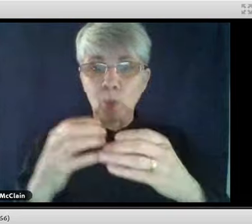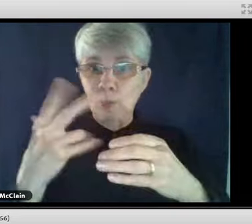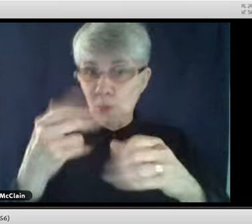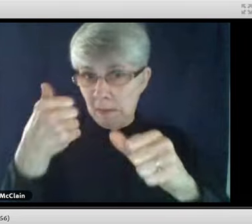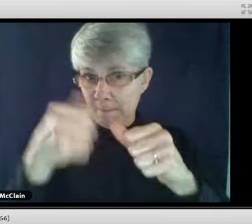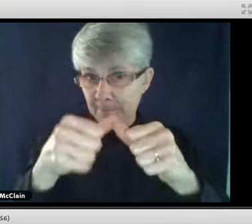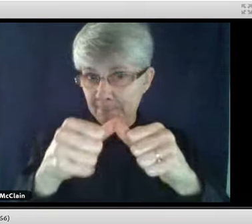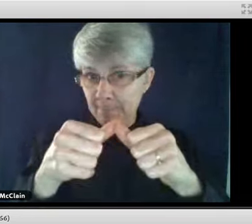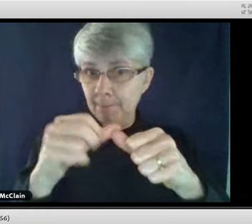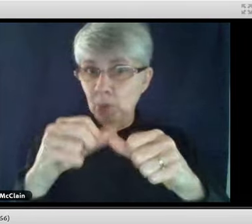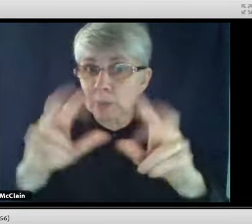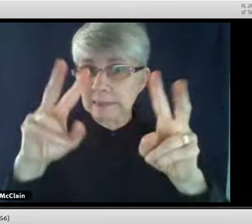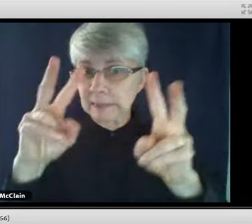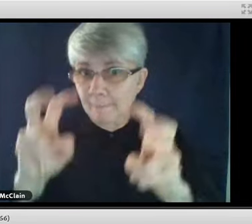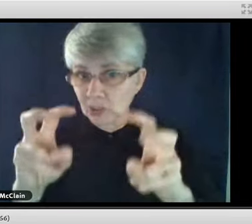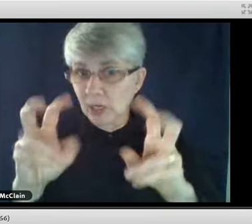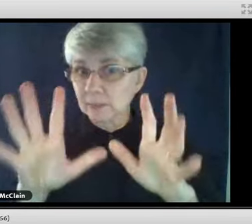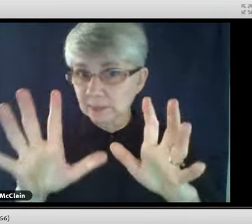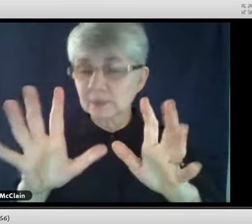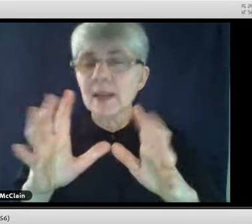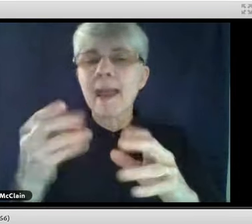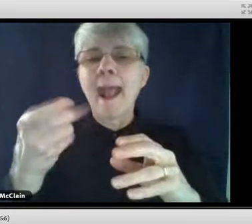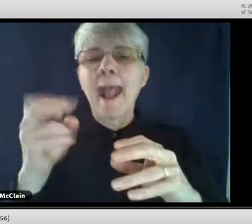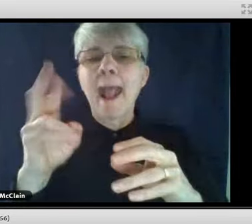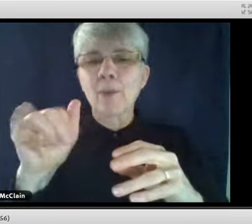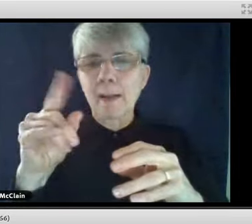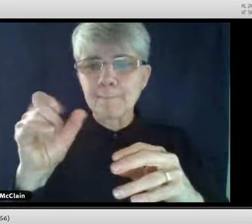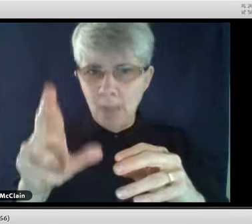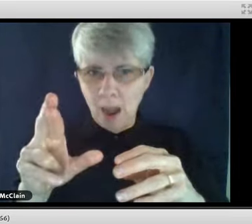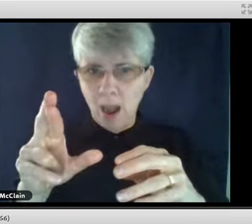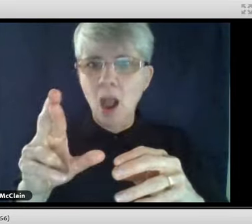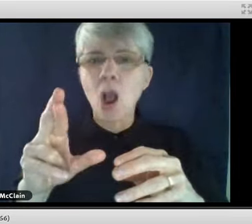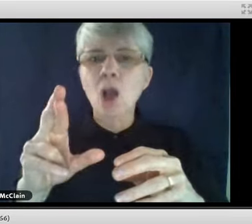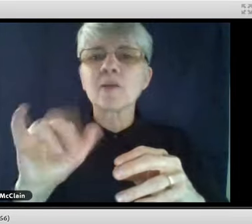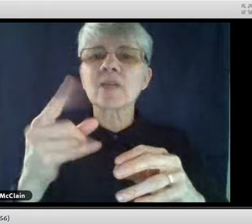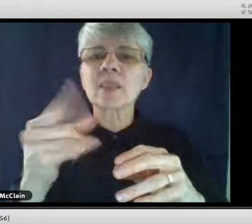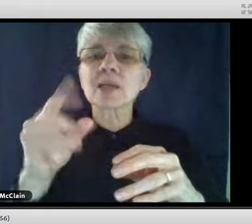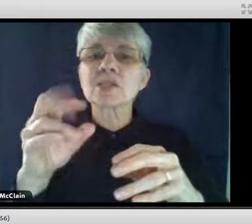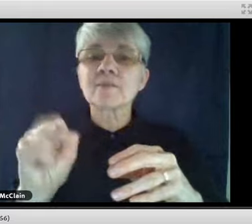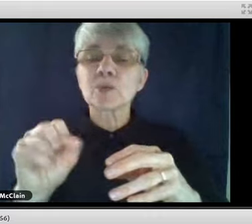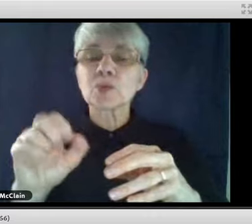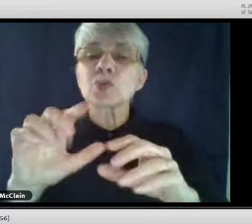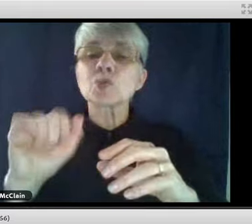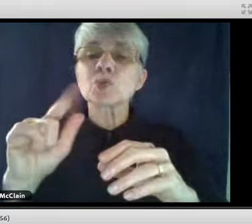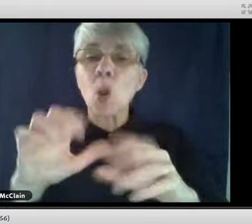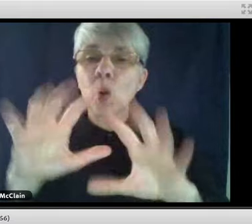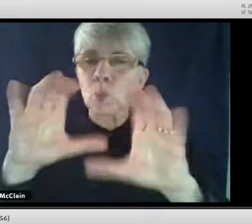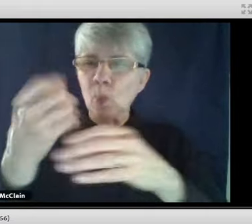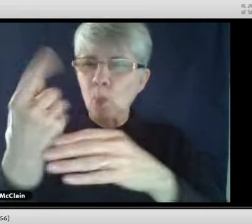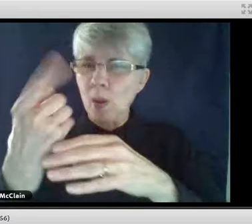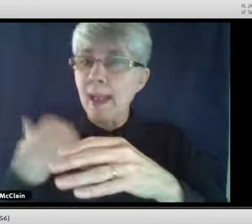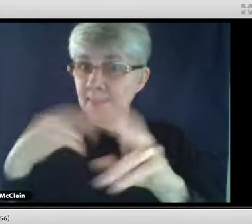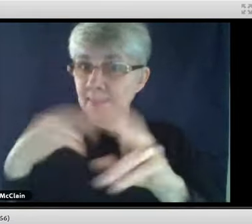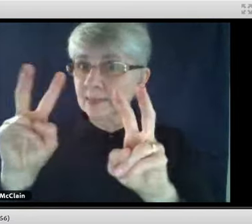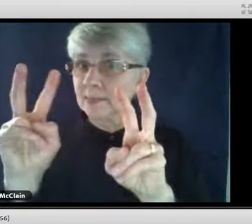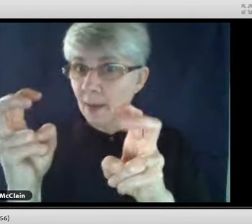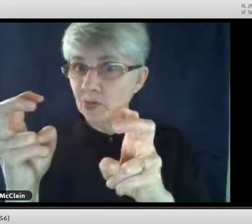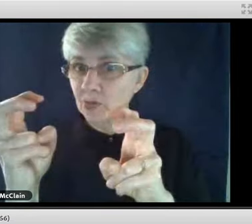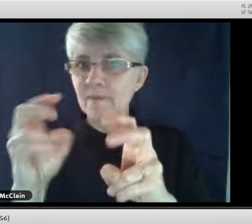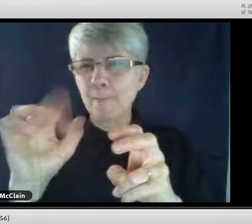are our subjects. Harry Potter and the Philosopher's Stone, this group 1 work entity, has a subject of